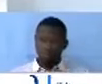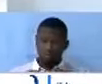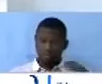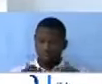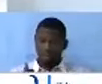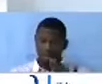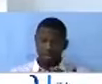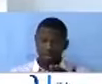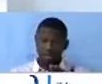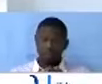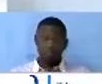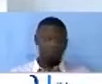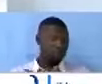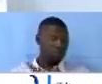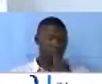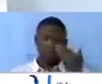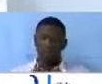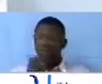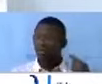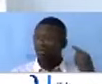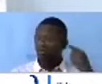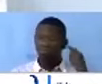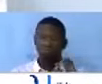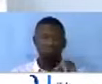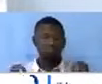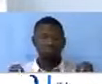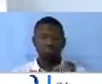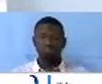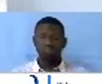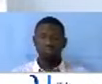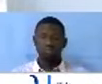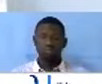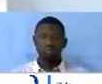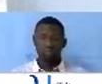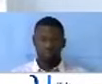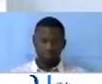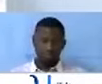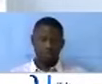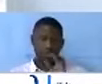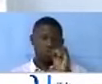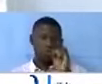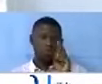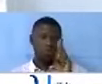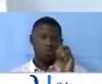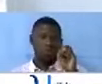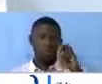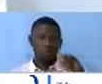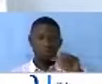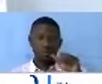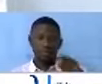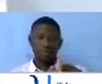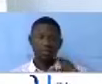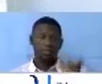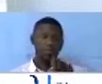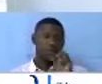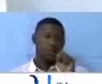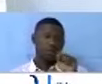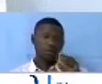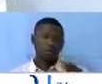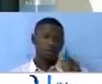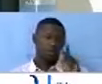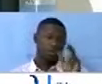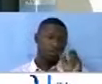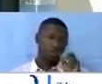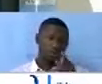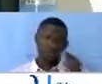tamba. Usman Sonko, did he go along with the tortures? Usman Sonko, Mahando Mechimikitali. Mosukota Wade.